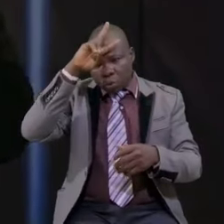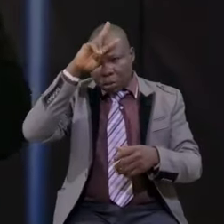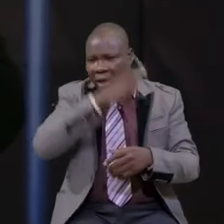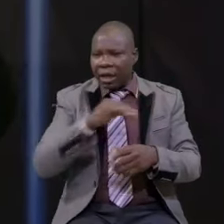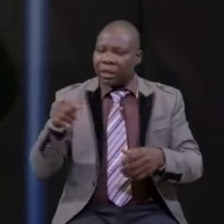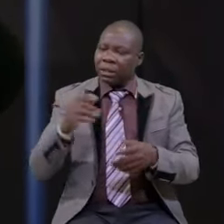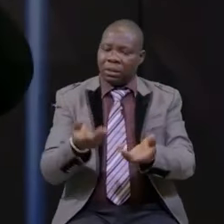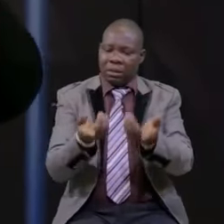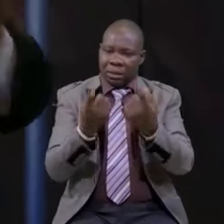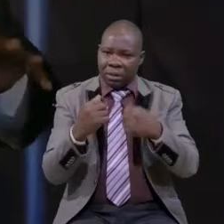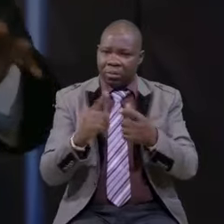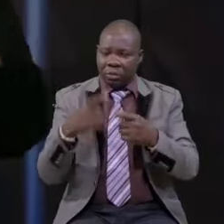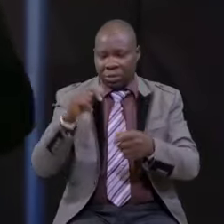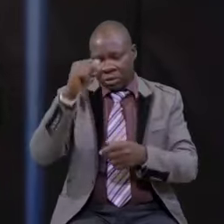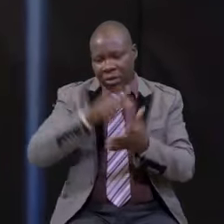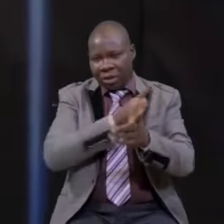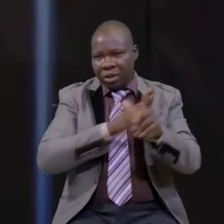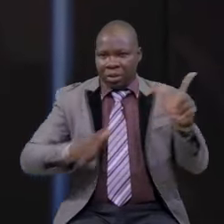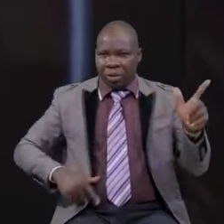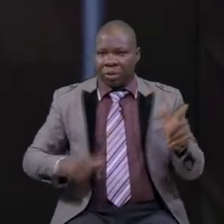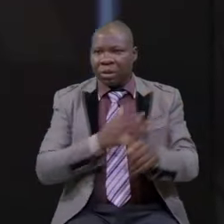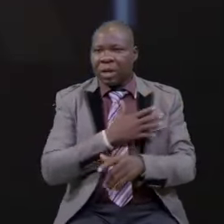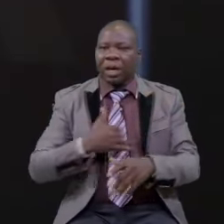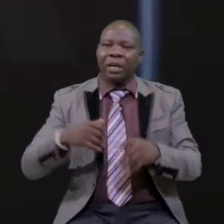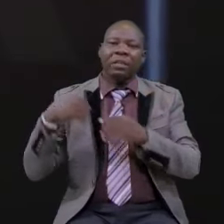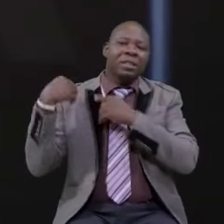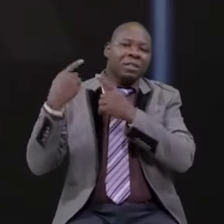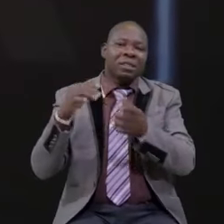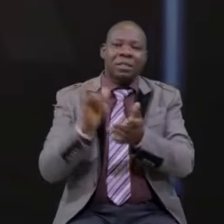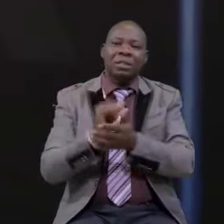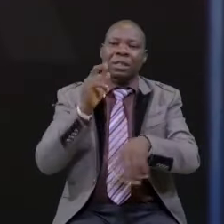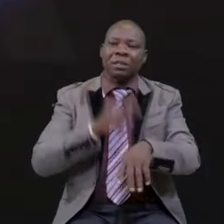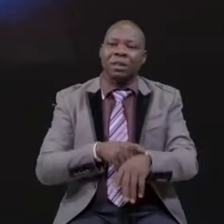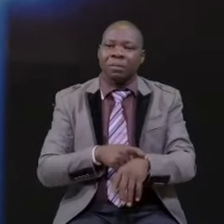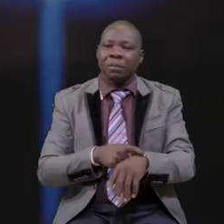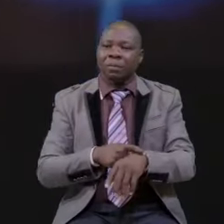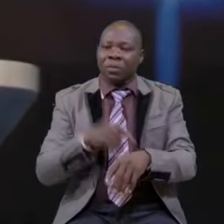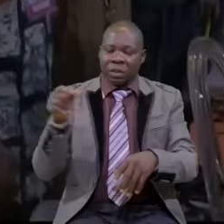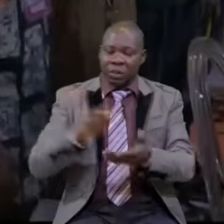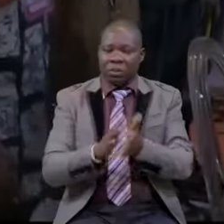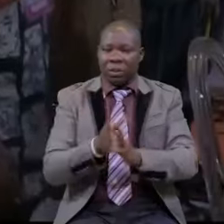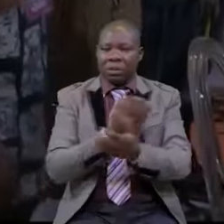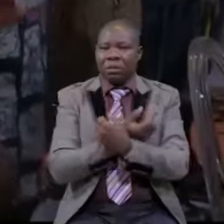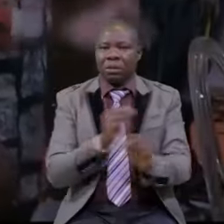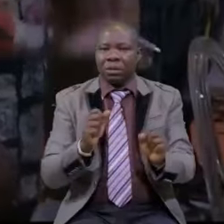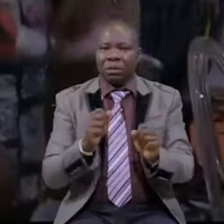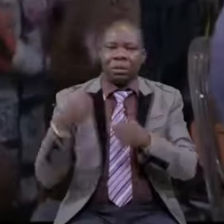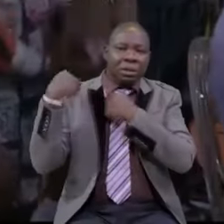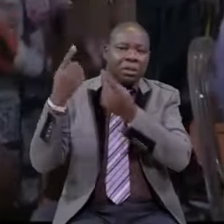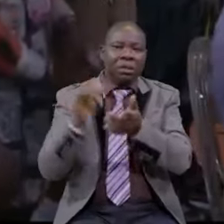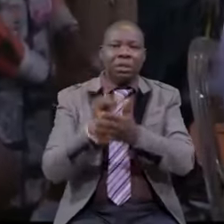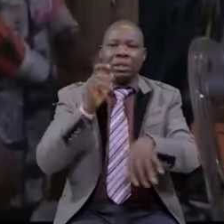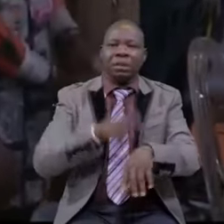the Lord, and Christ was established in that home. And since that